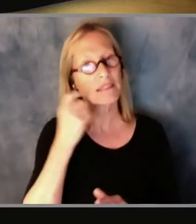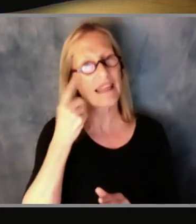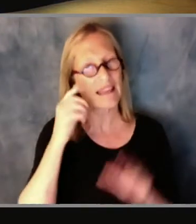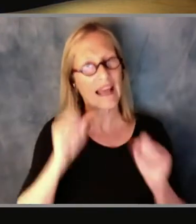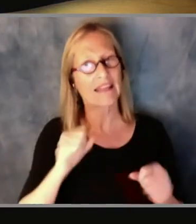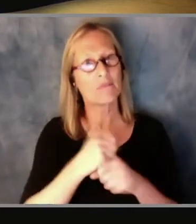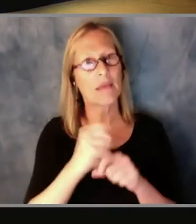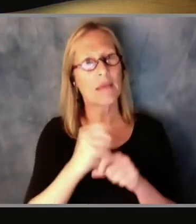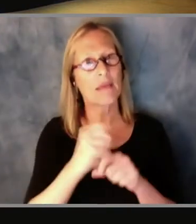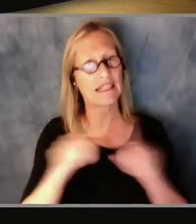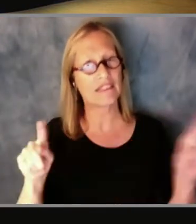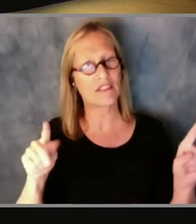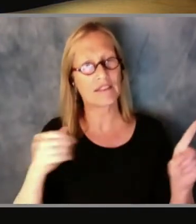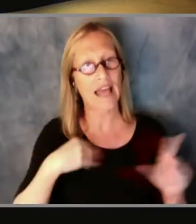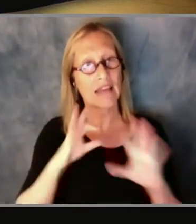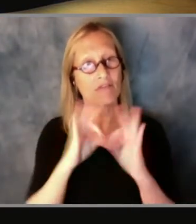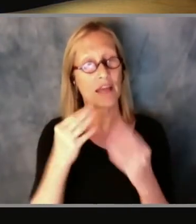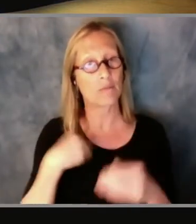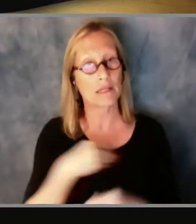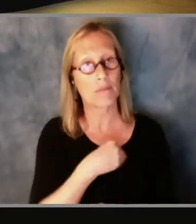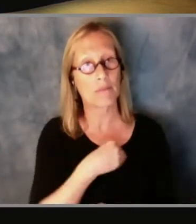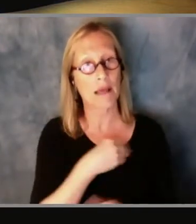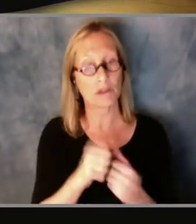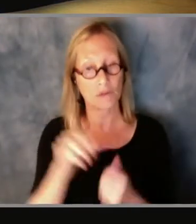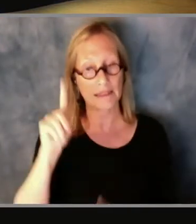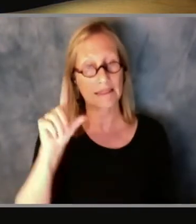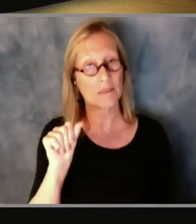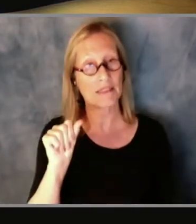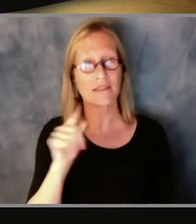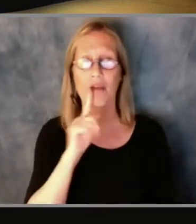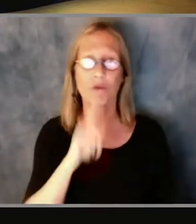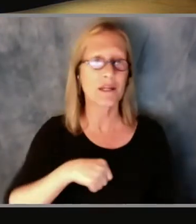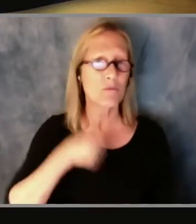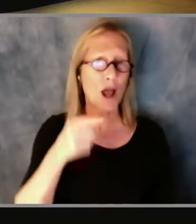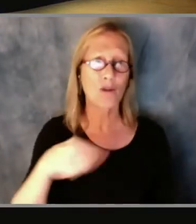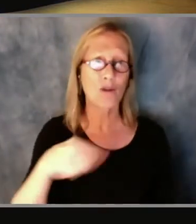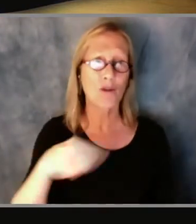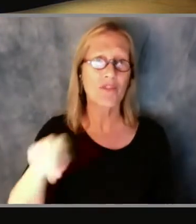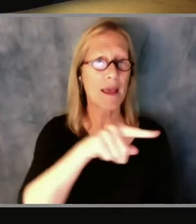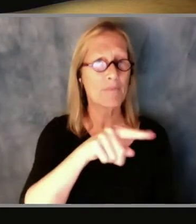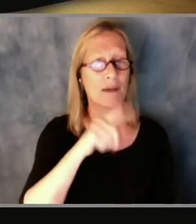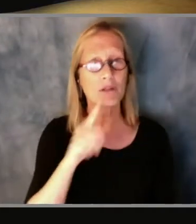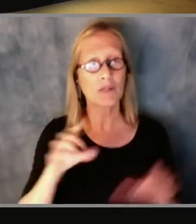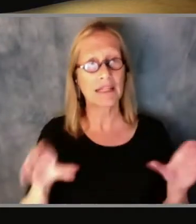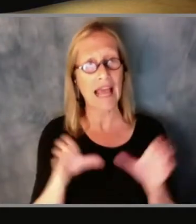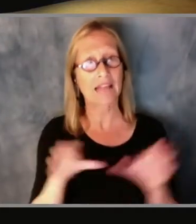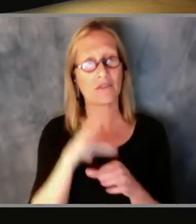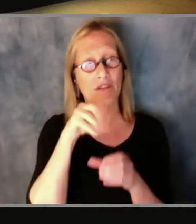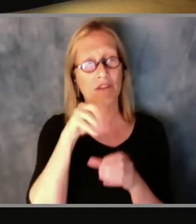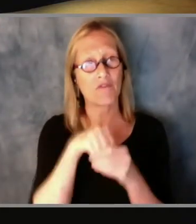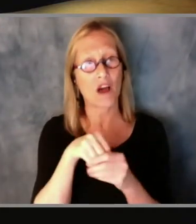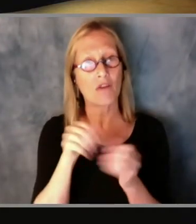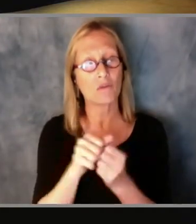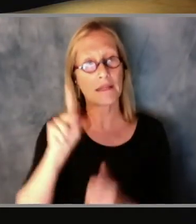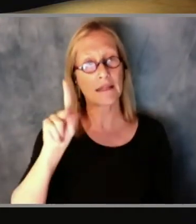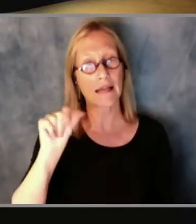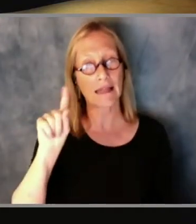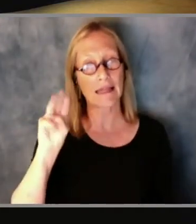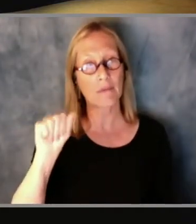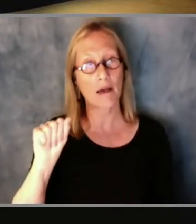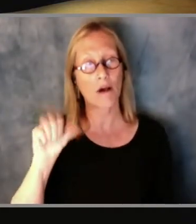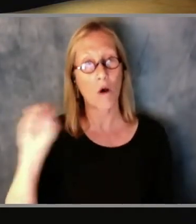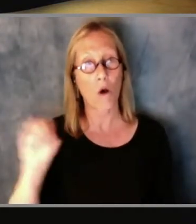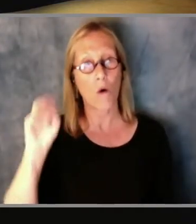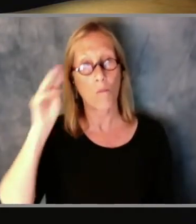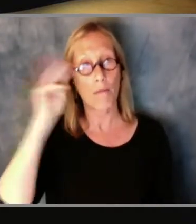members with disabilities, and I'm so proud of them. I've been actively involved with Kalima o Maui in the past, and I